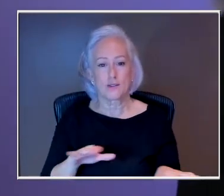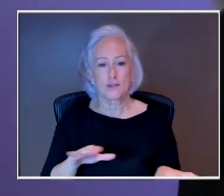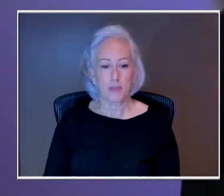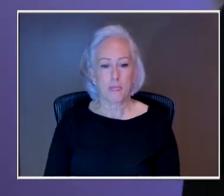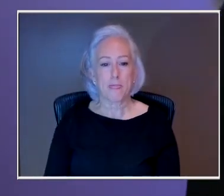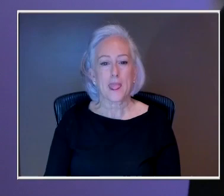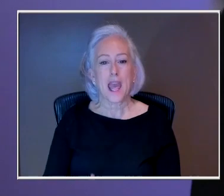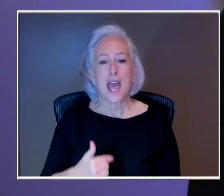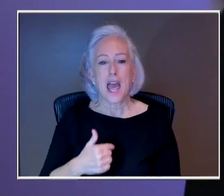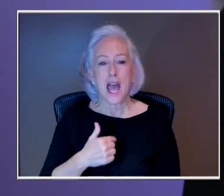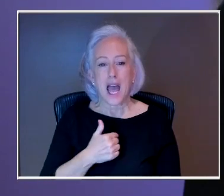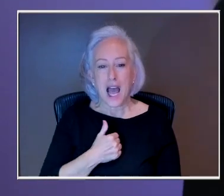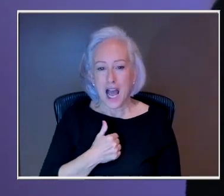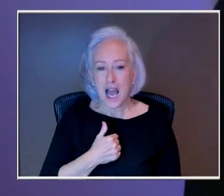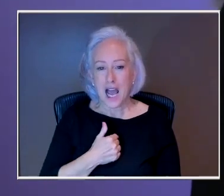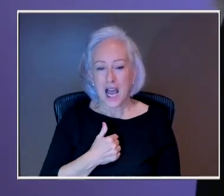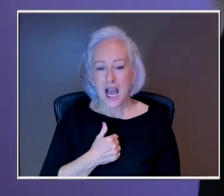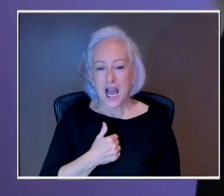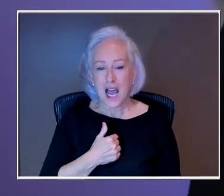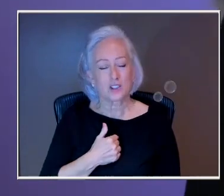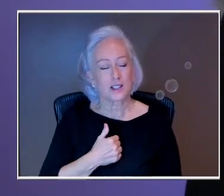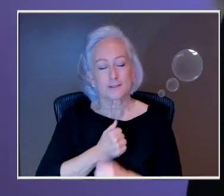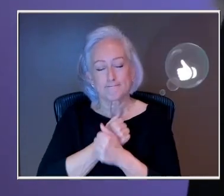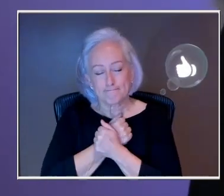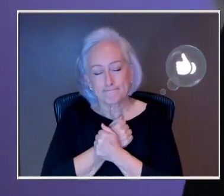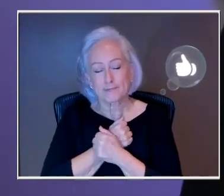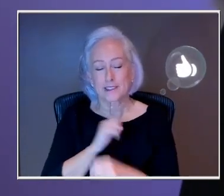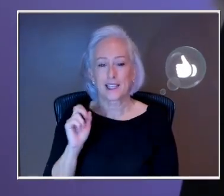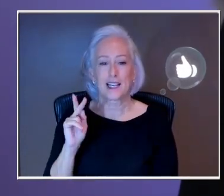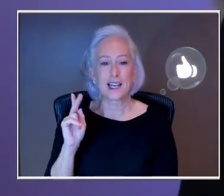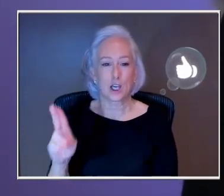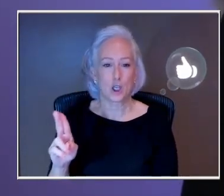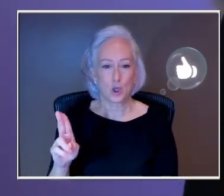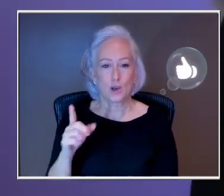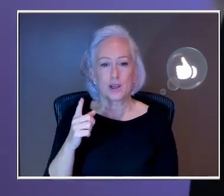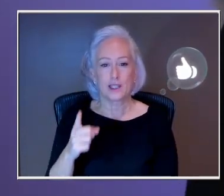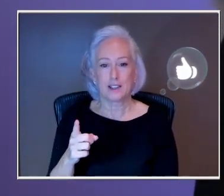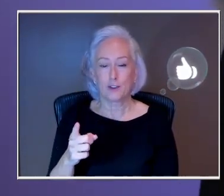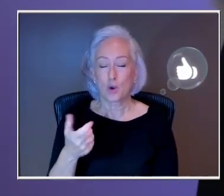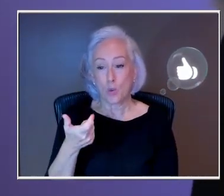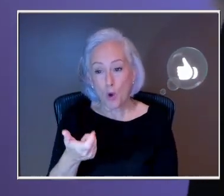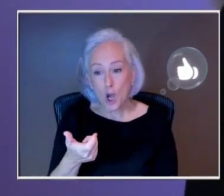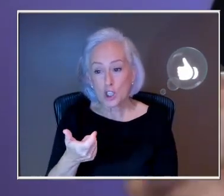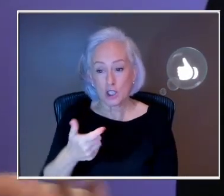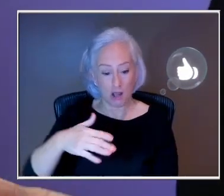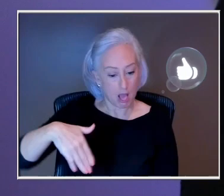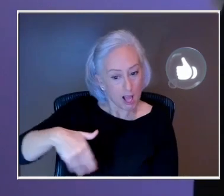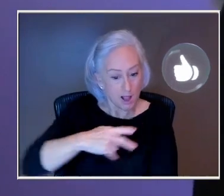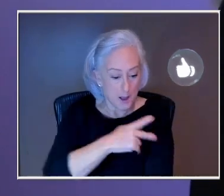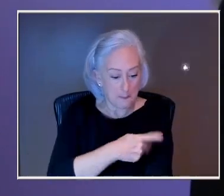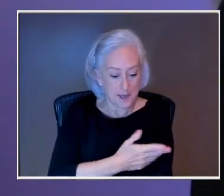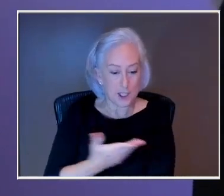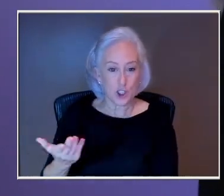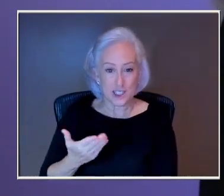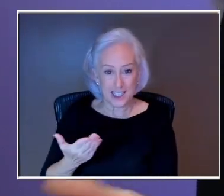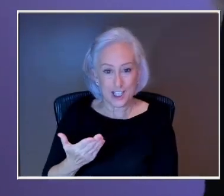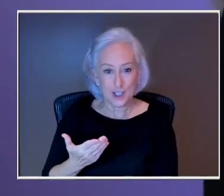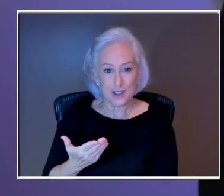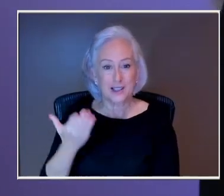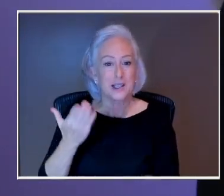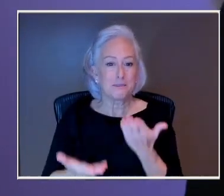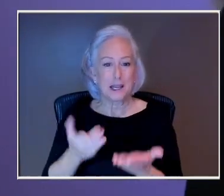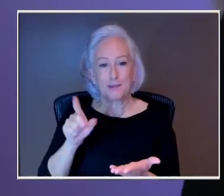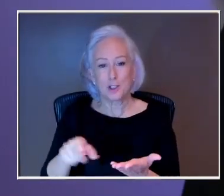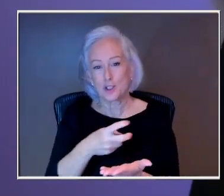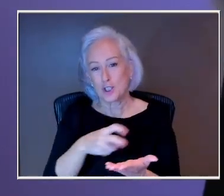a huge, huge fan of KU. If you are watching and you're not a patient here, maybe you should be. I'm